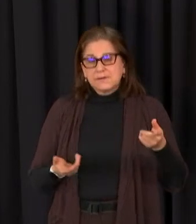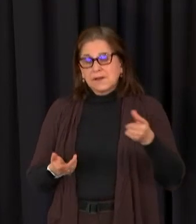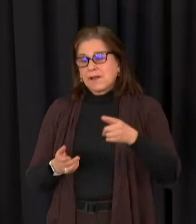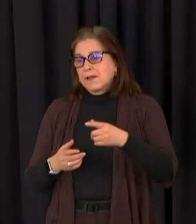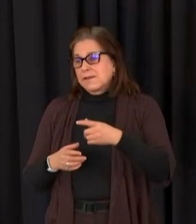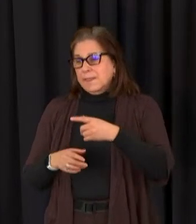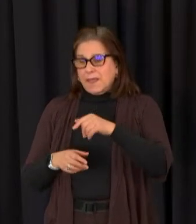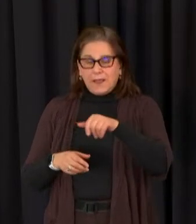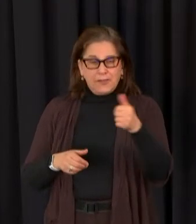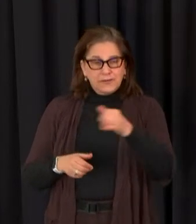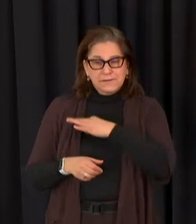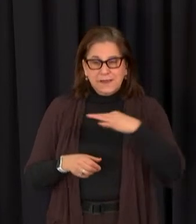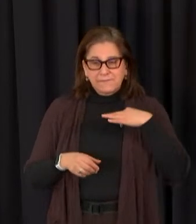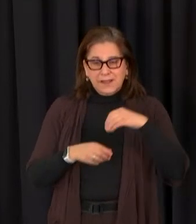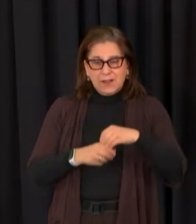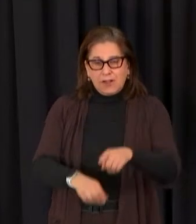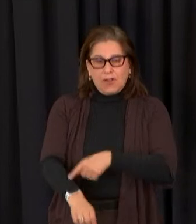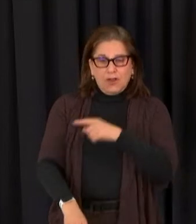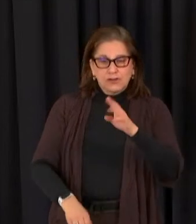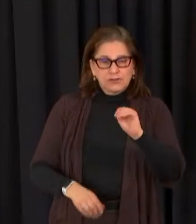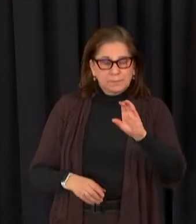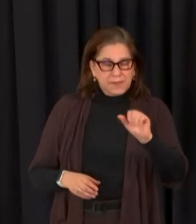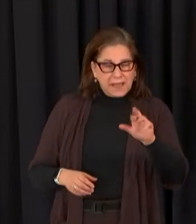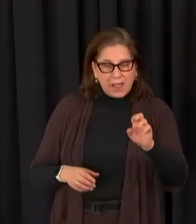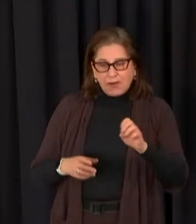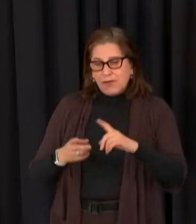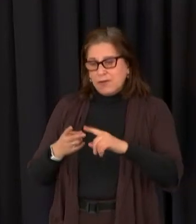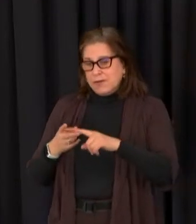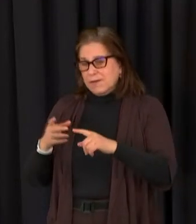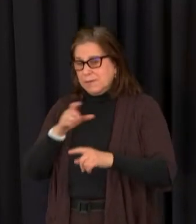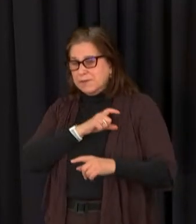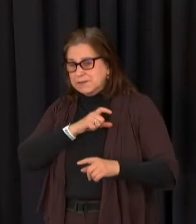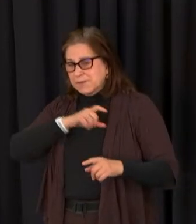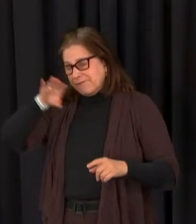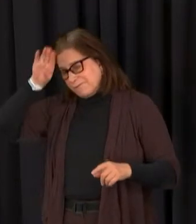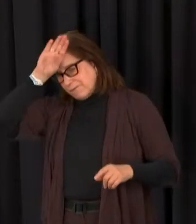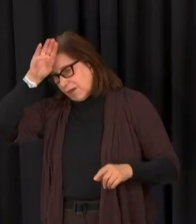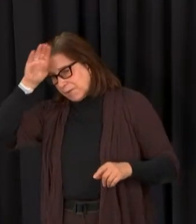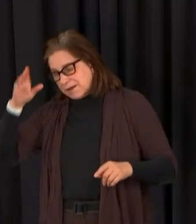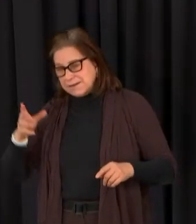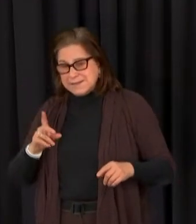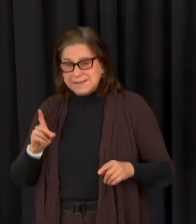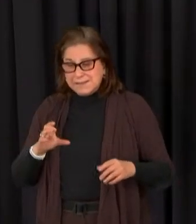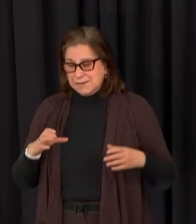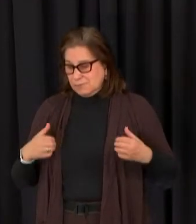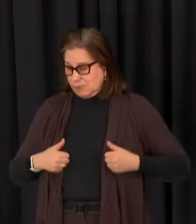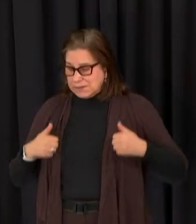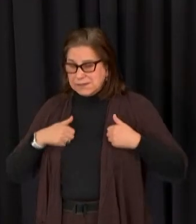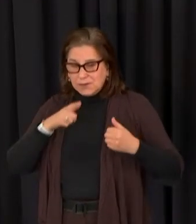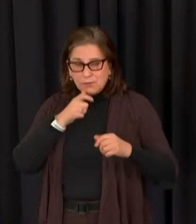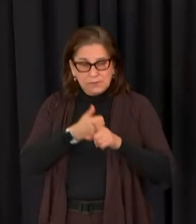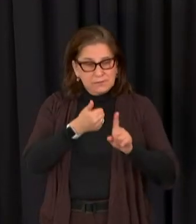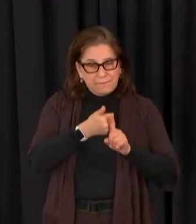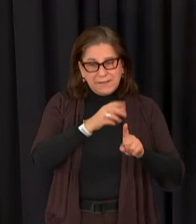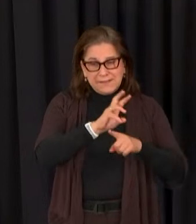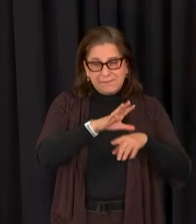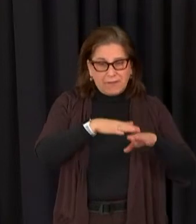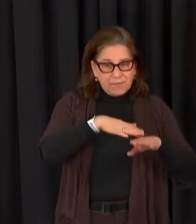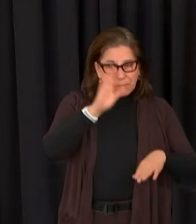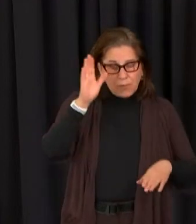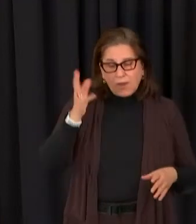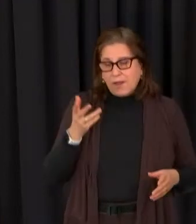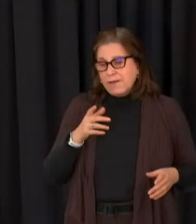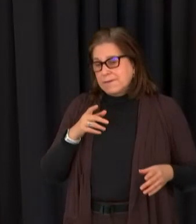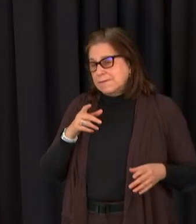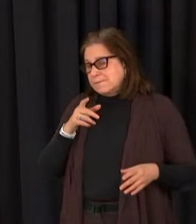long-term and intermediate care facilities, DC residents who are 65 years or older,